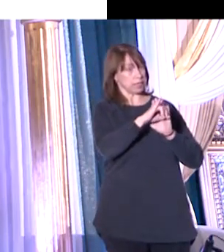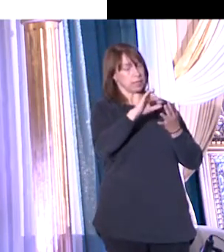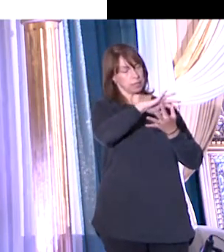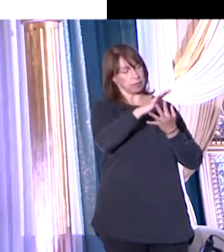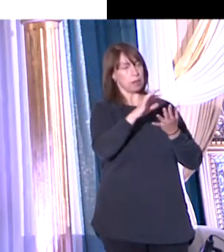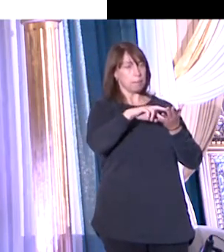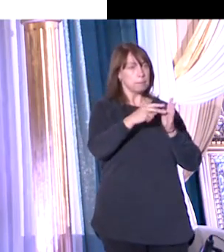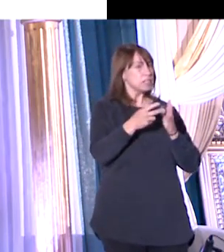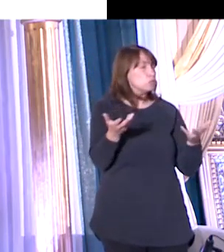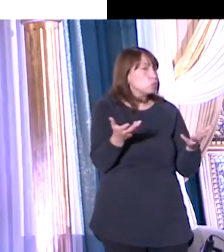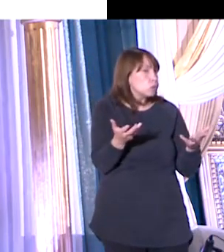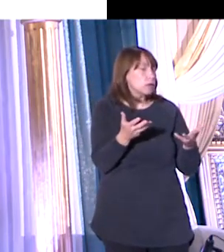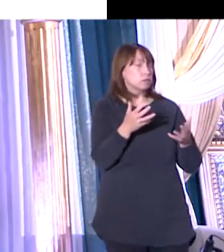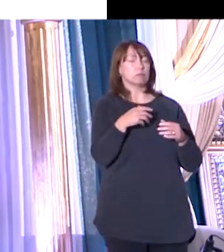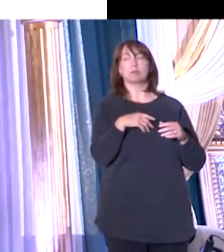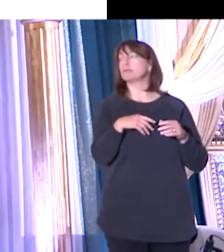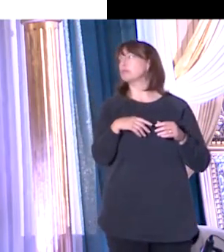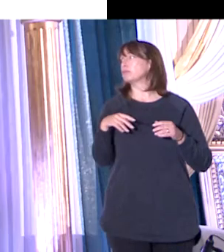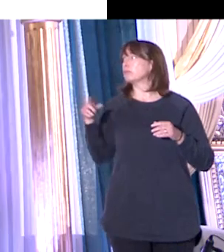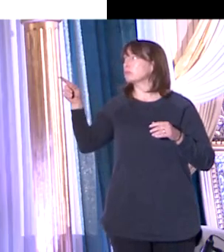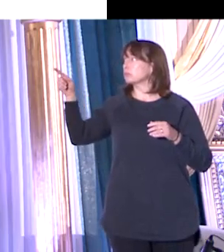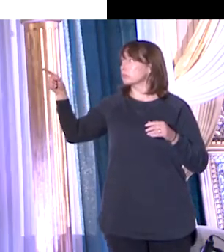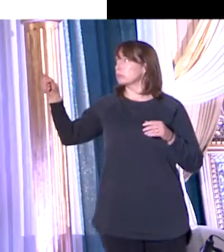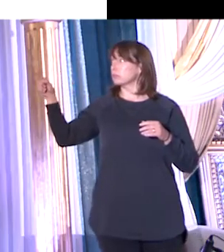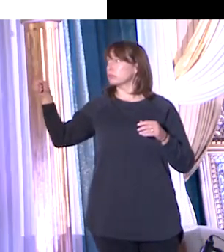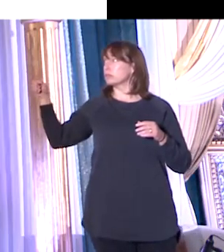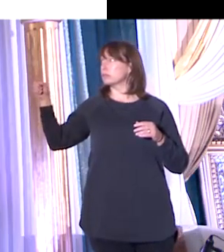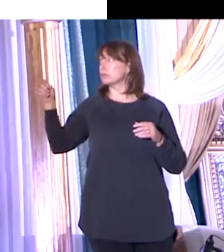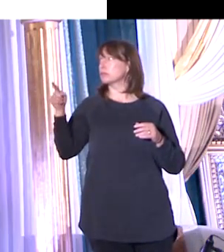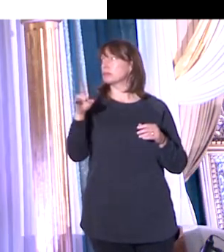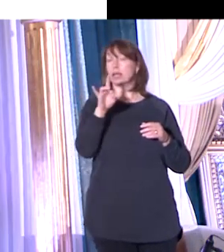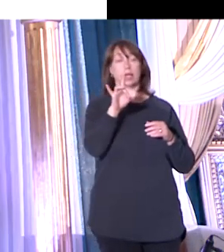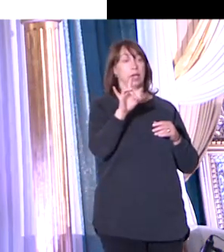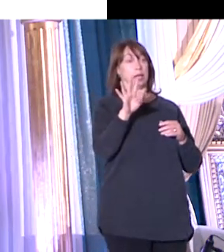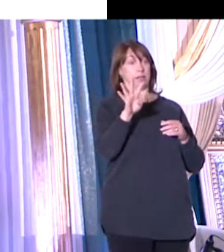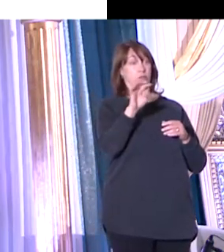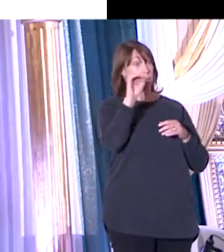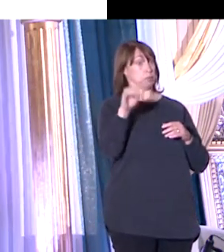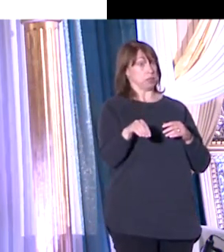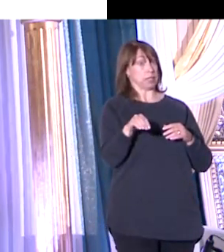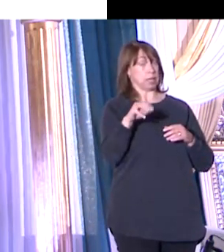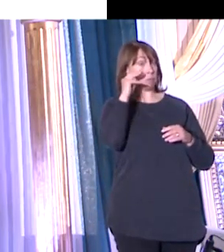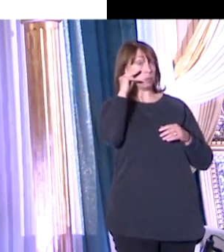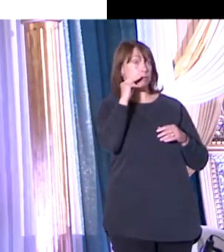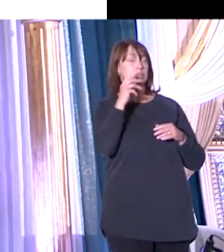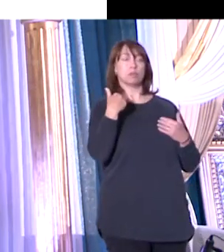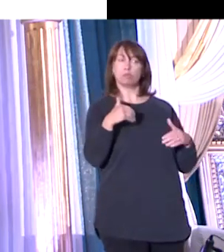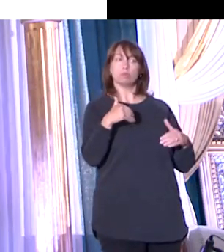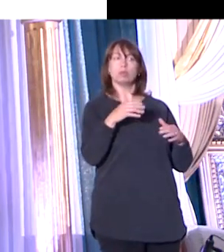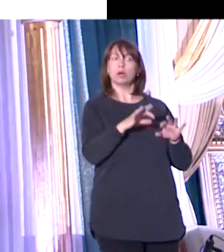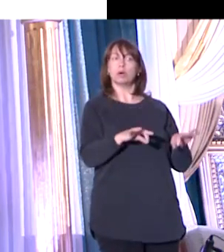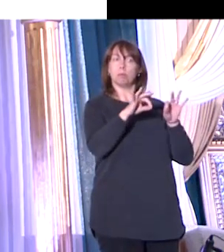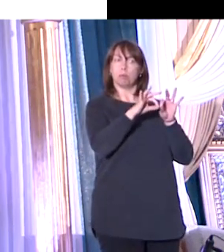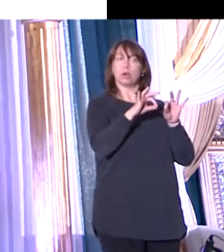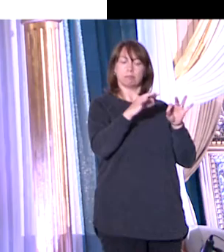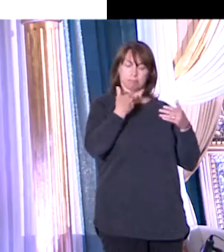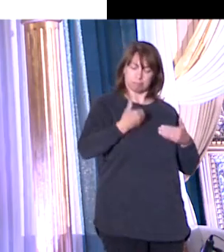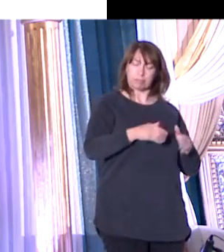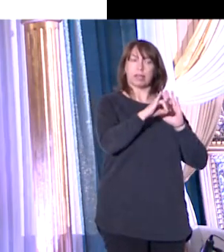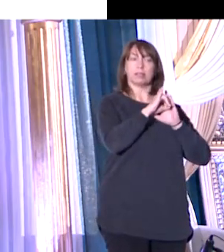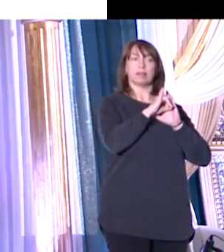see from the research is that more than 8 in 10 told us that being Muslim is very important to them, and being Canadian is very important to them.